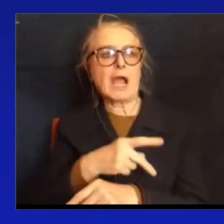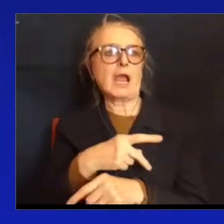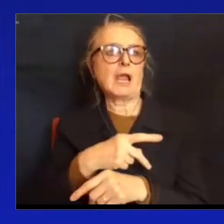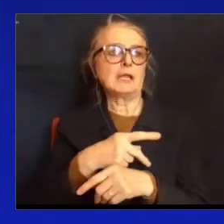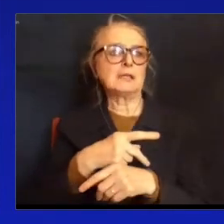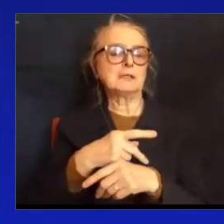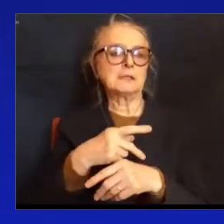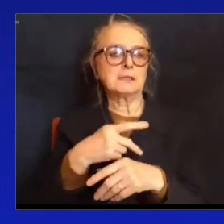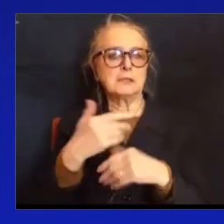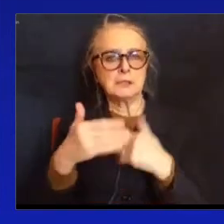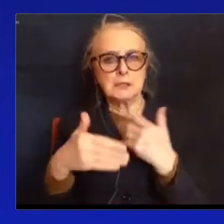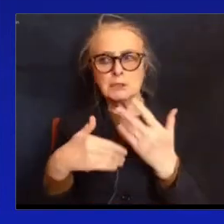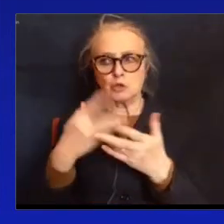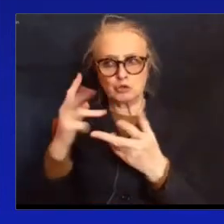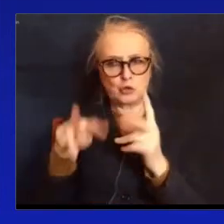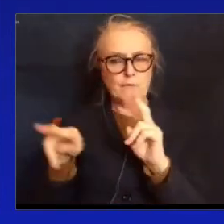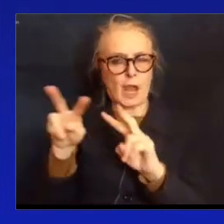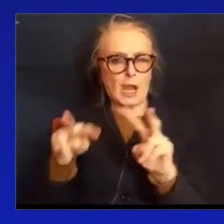the province